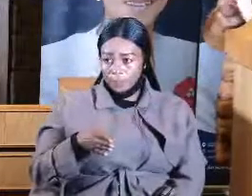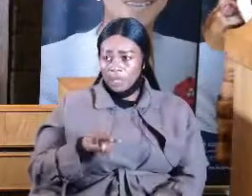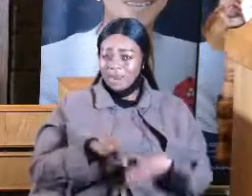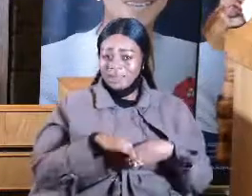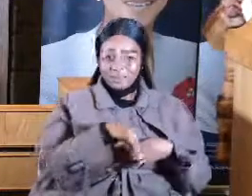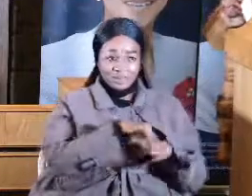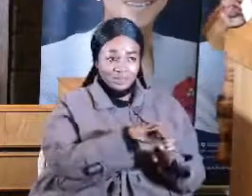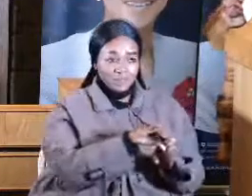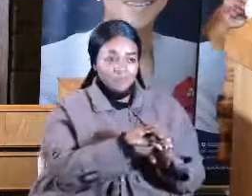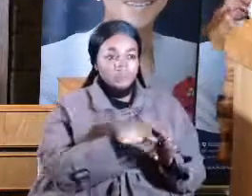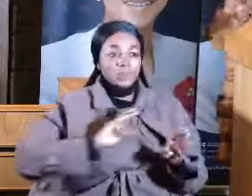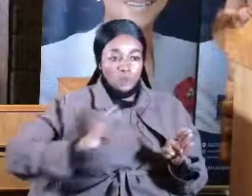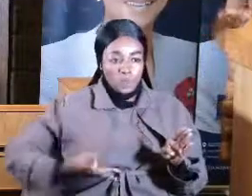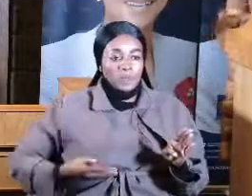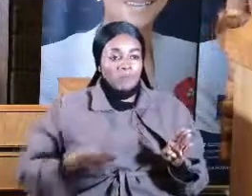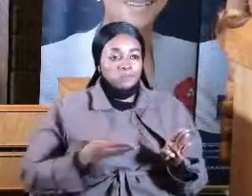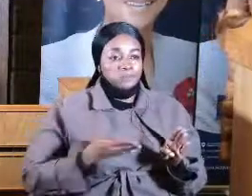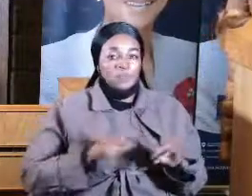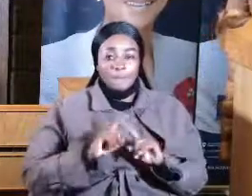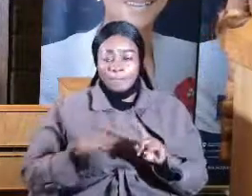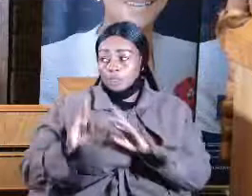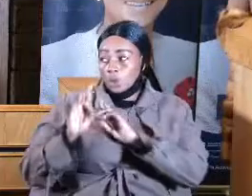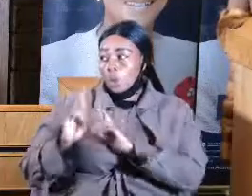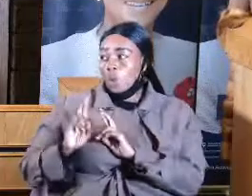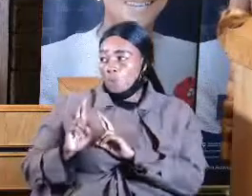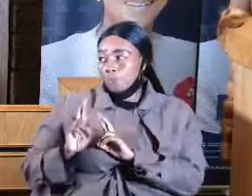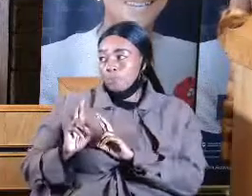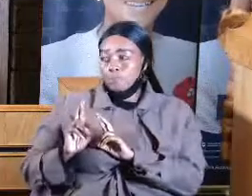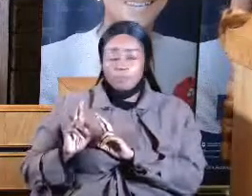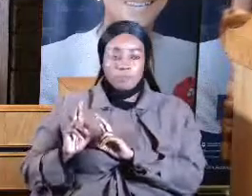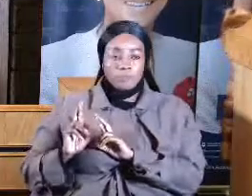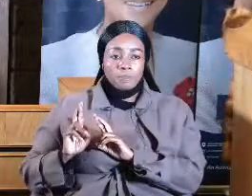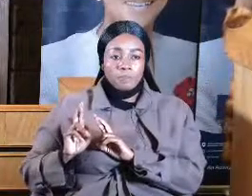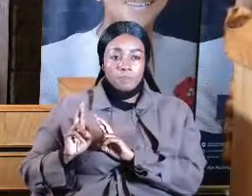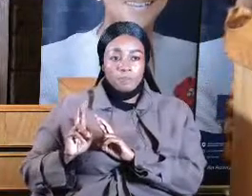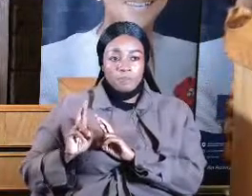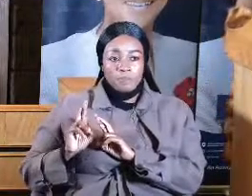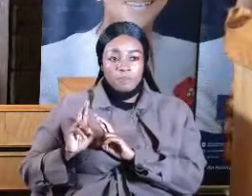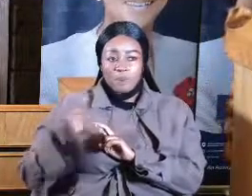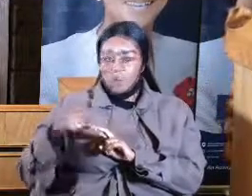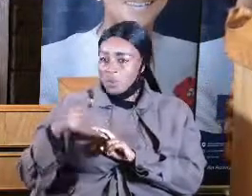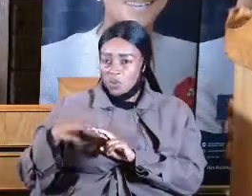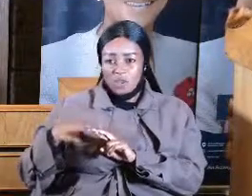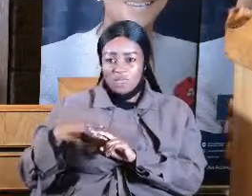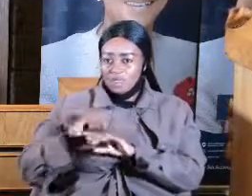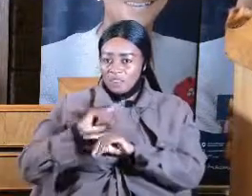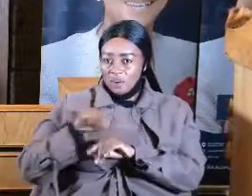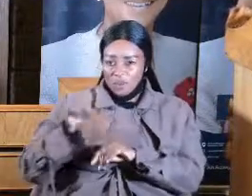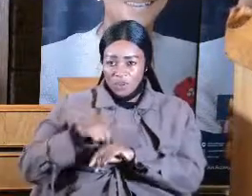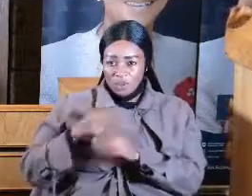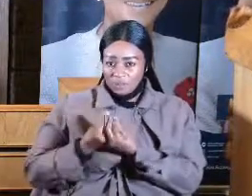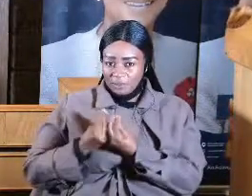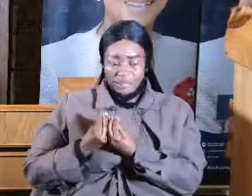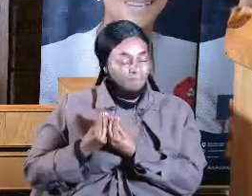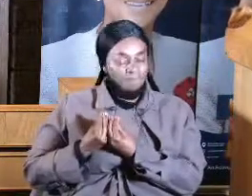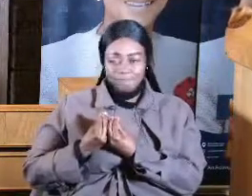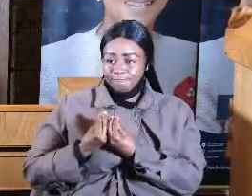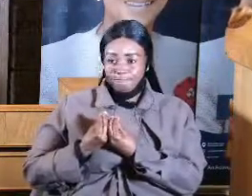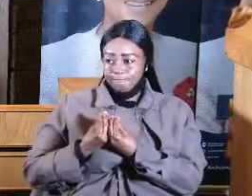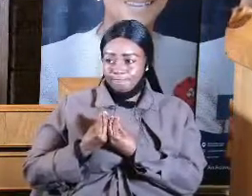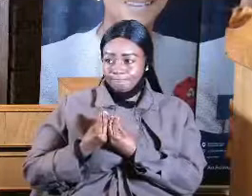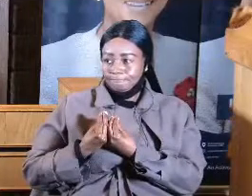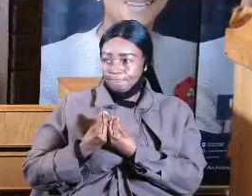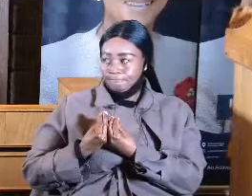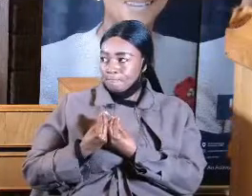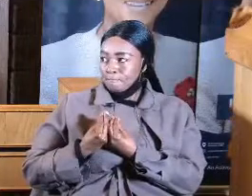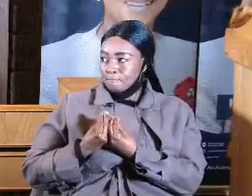positions about women, but there's so much hope. There is nothing wrong with us. I mean, if you have